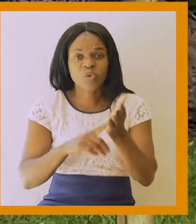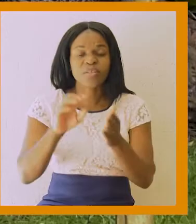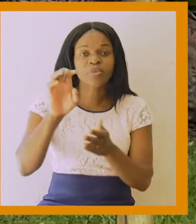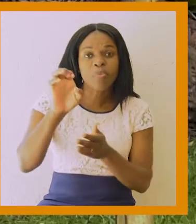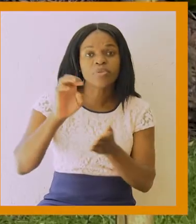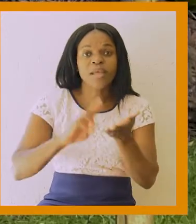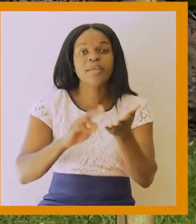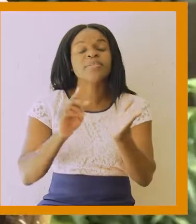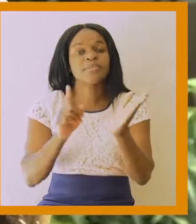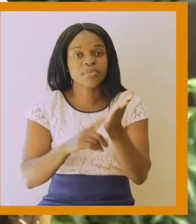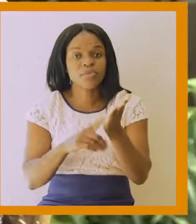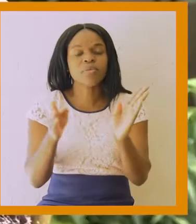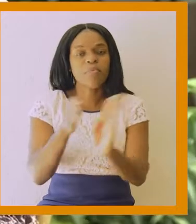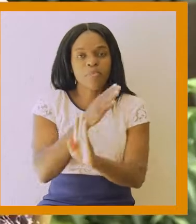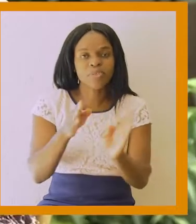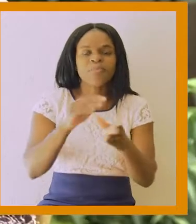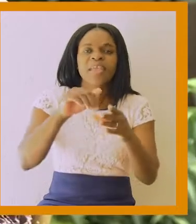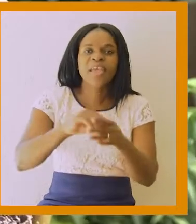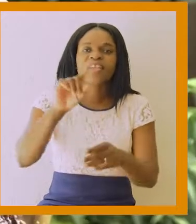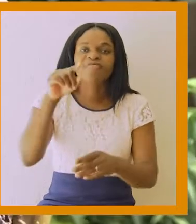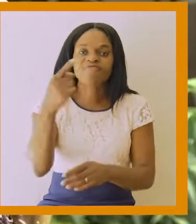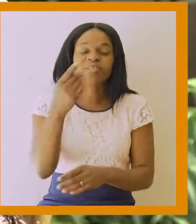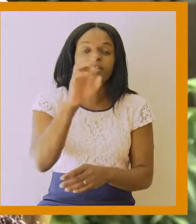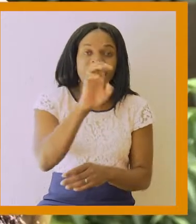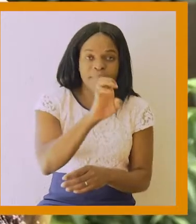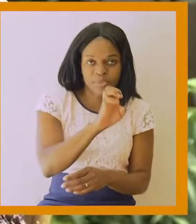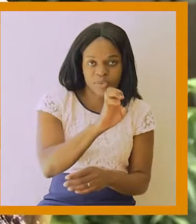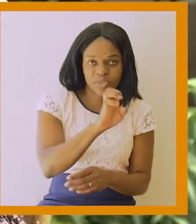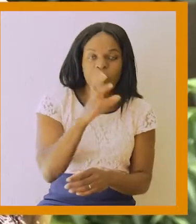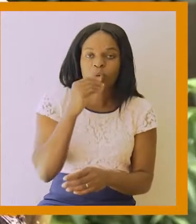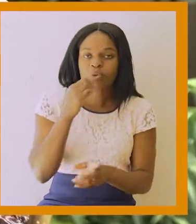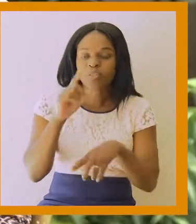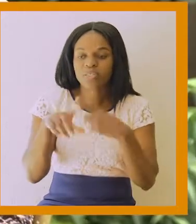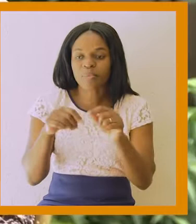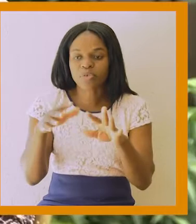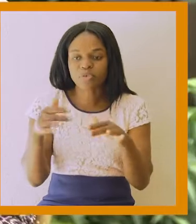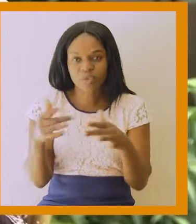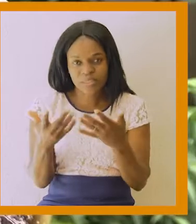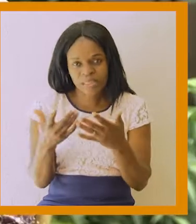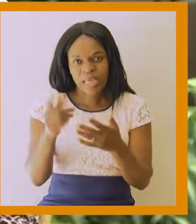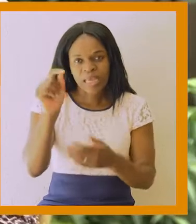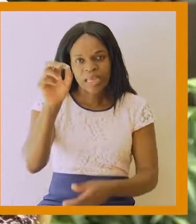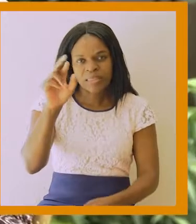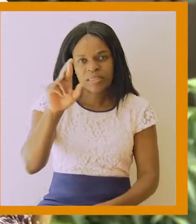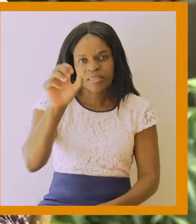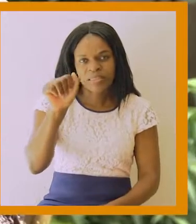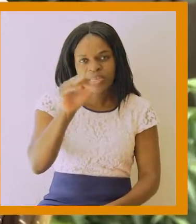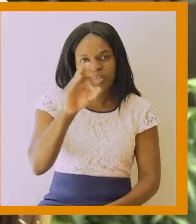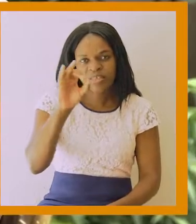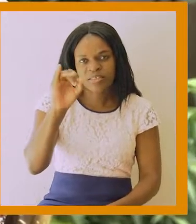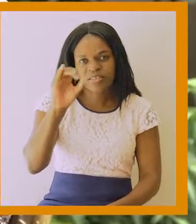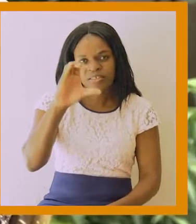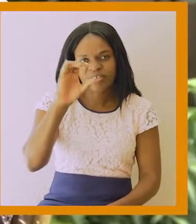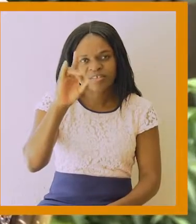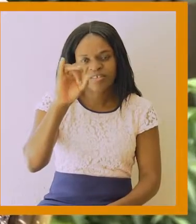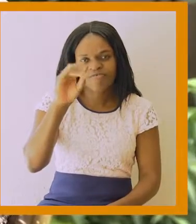exploitation and abuse. Because I know in the first segment, in the first episode, Florida spoke about the issue of trafficking. And it's something that